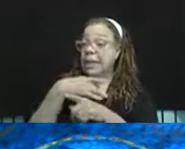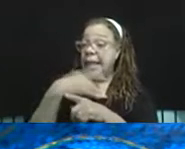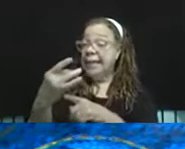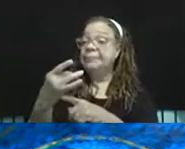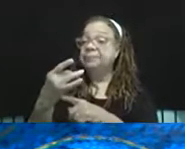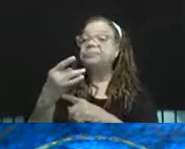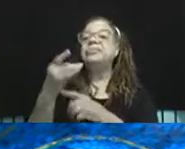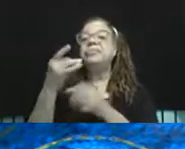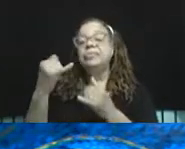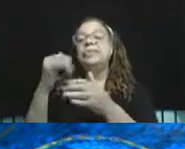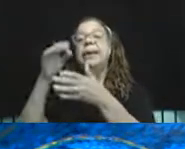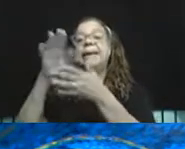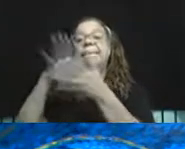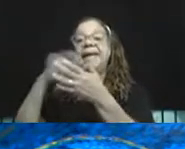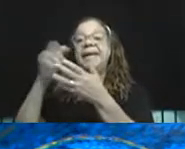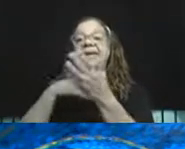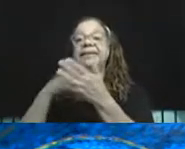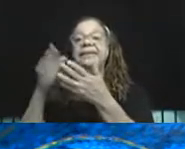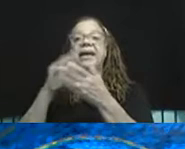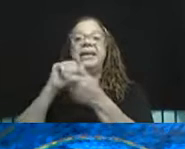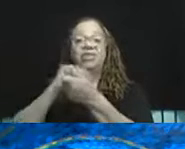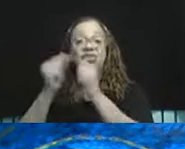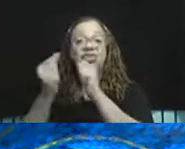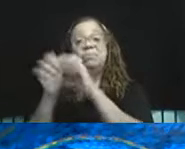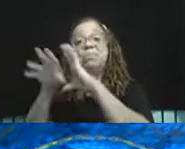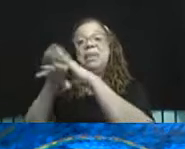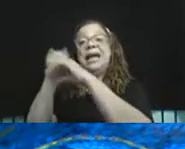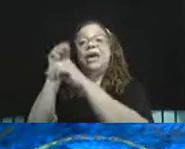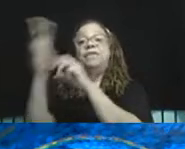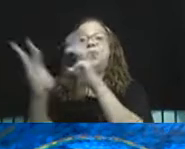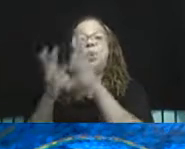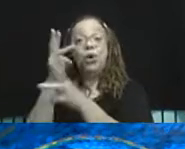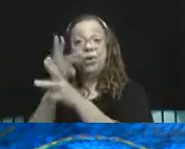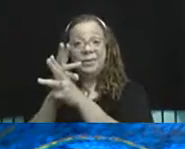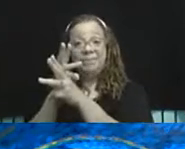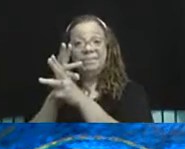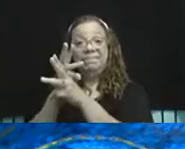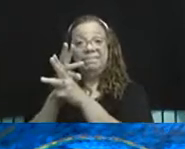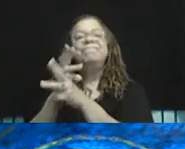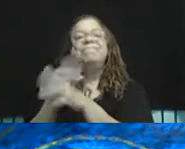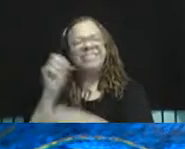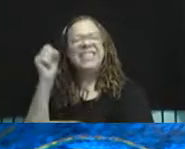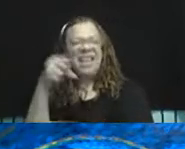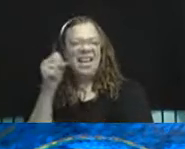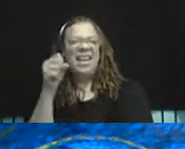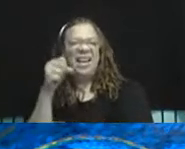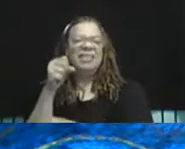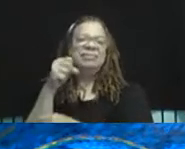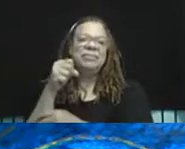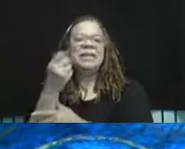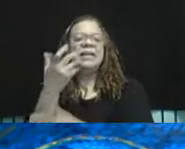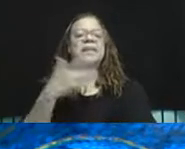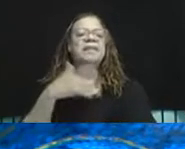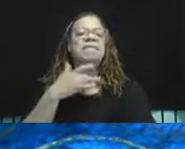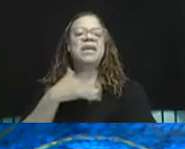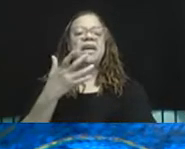a painting and pull it out of the reality. Yeah. Yeah, and like kind of the feeling of what